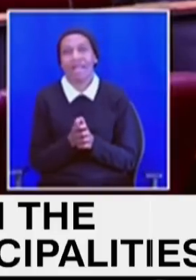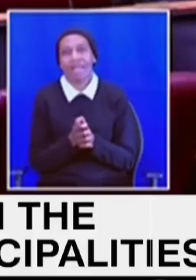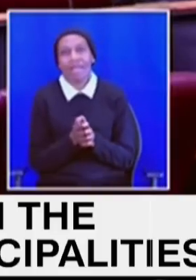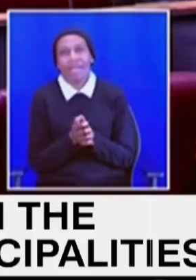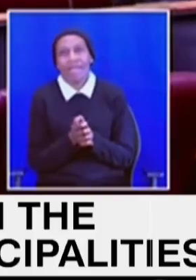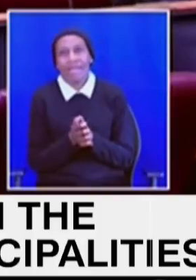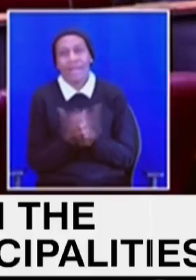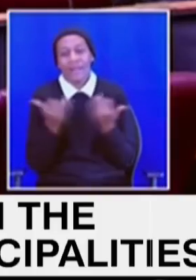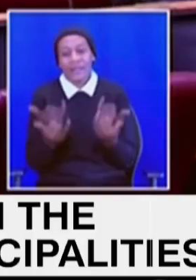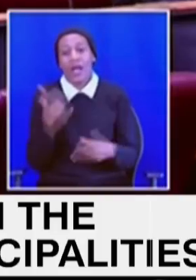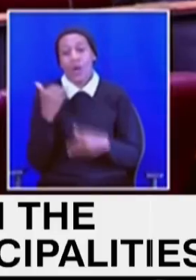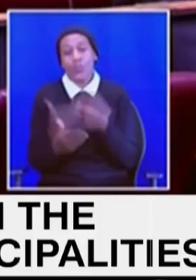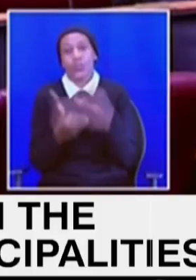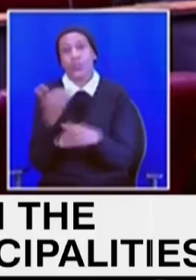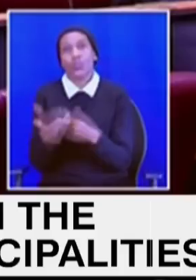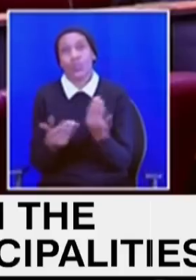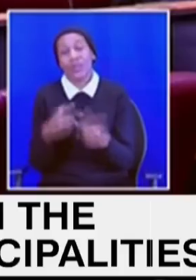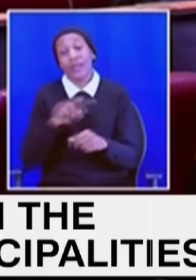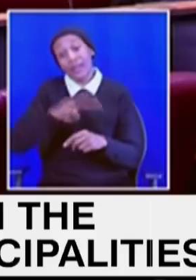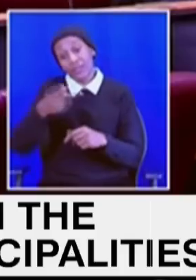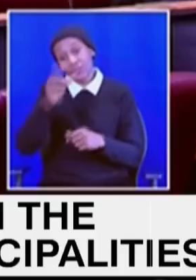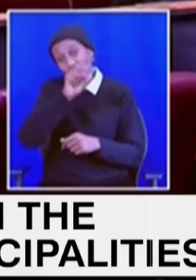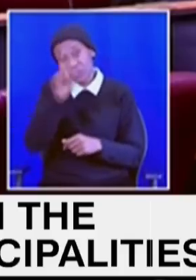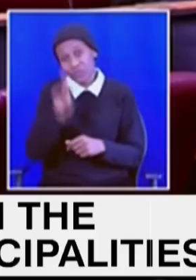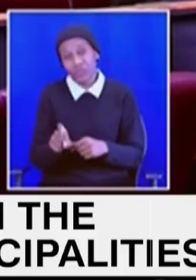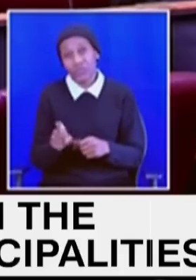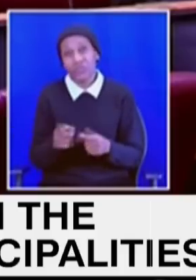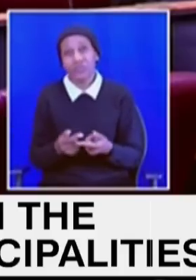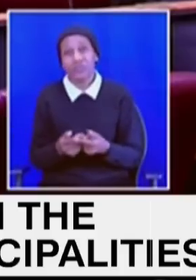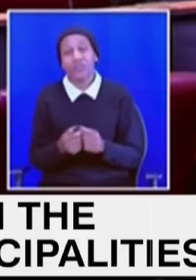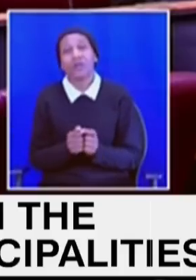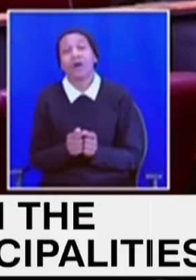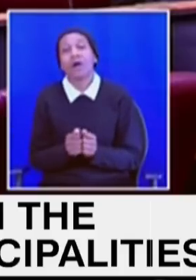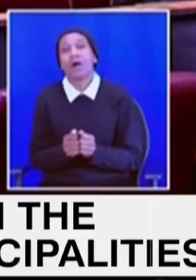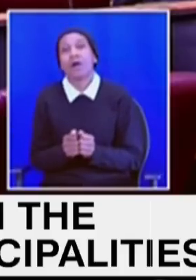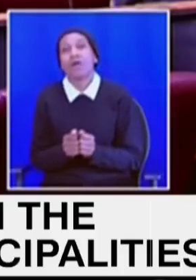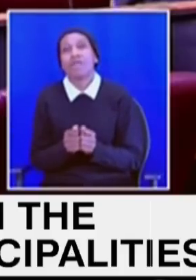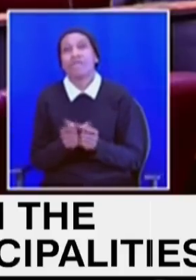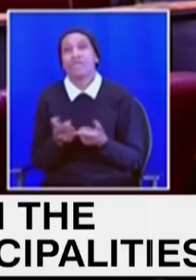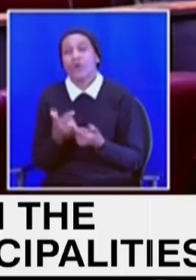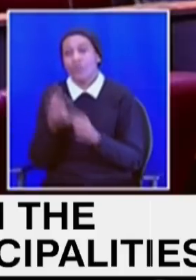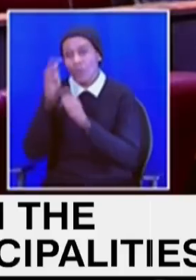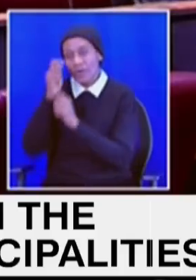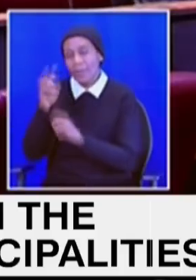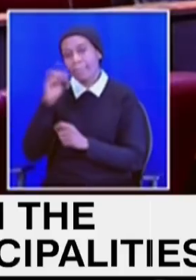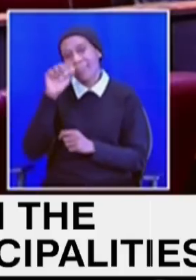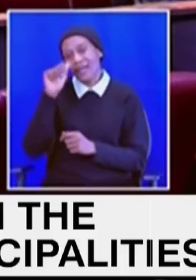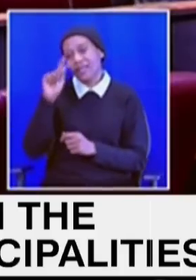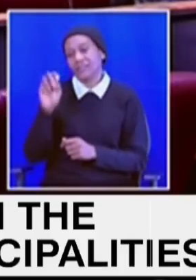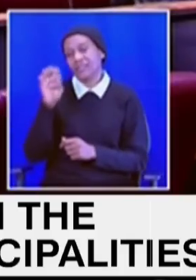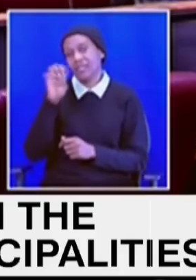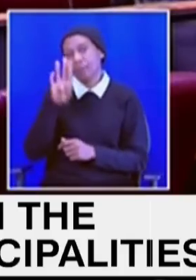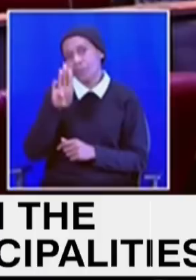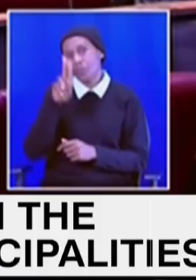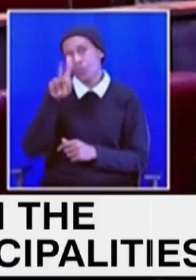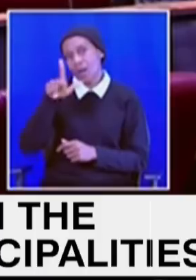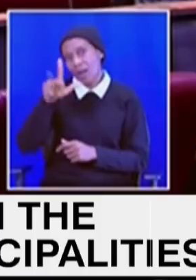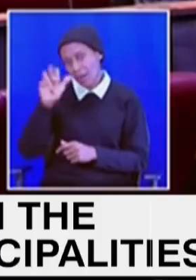We will then proceed to the next question, supplementary question, that comes from Honourable Matebula.